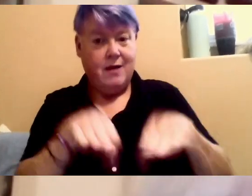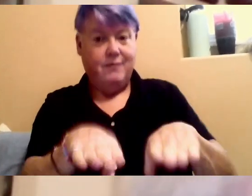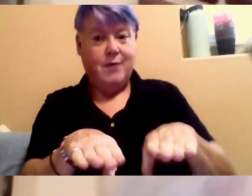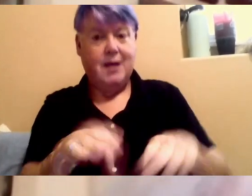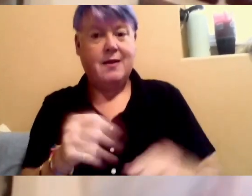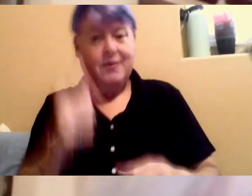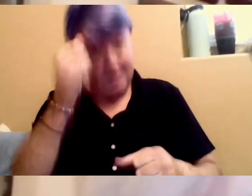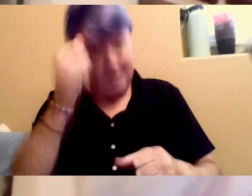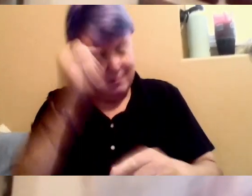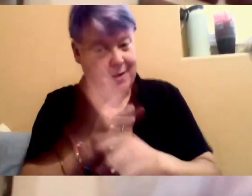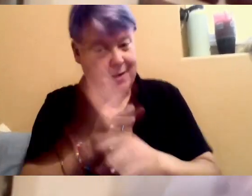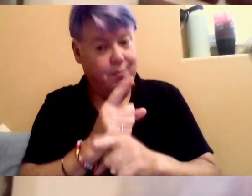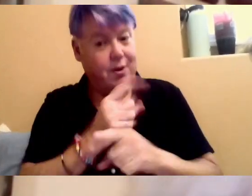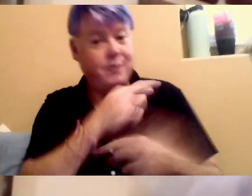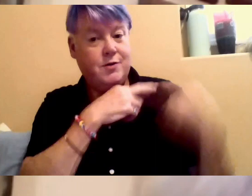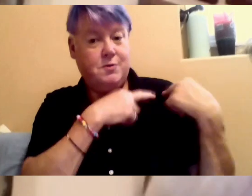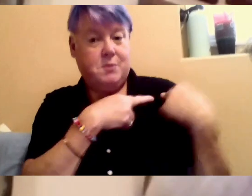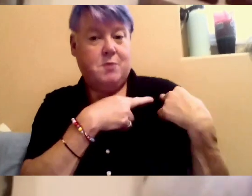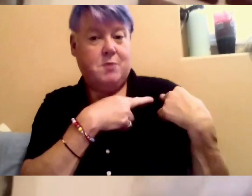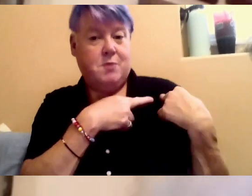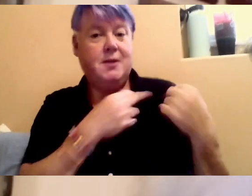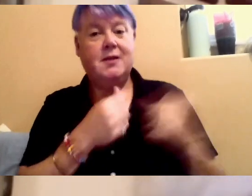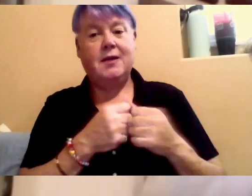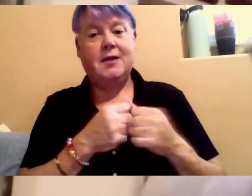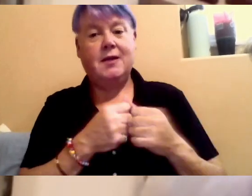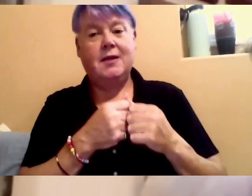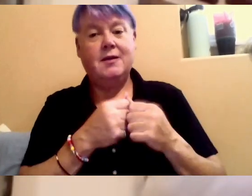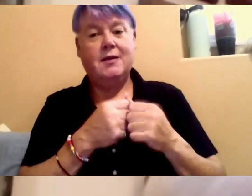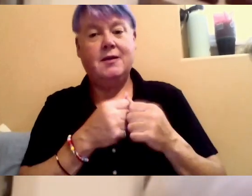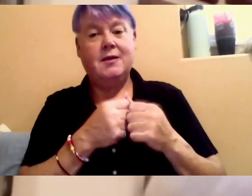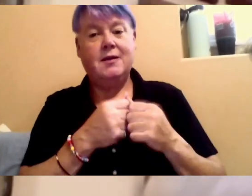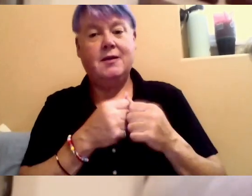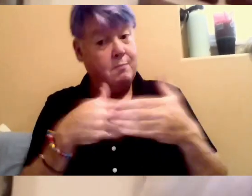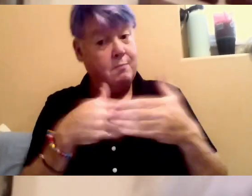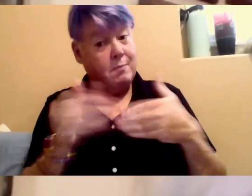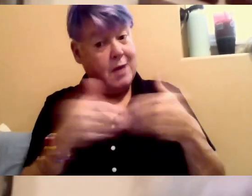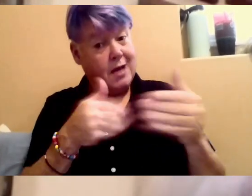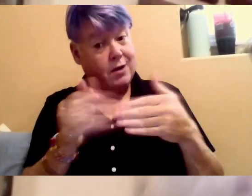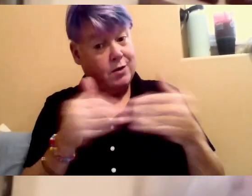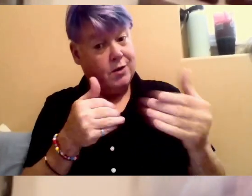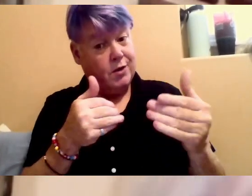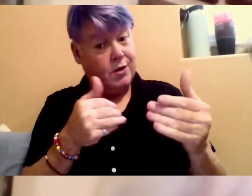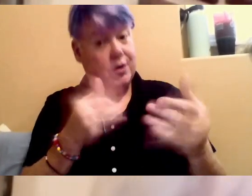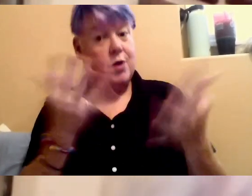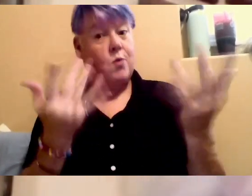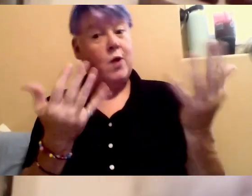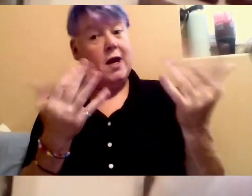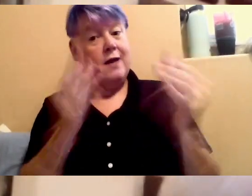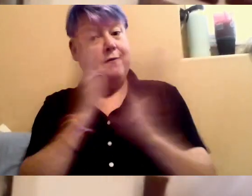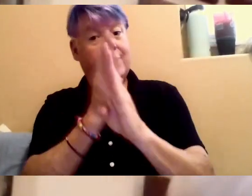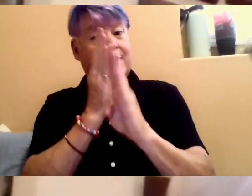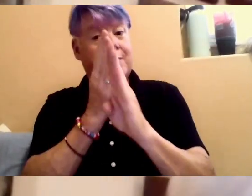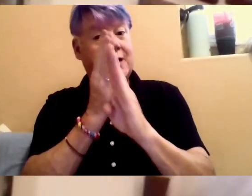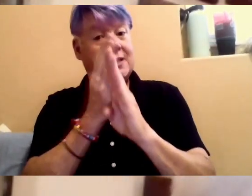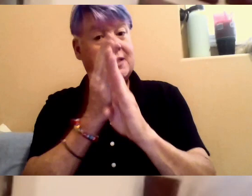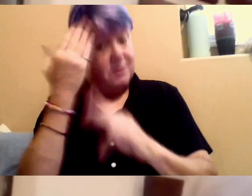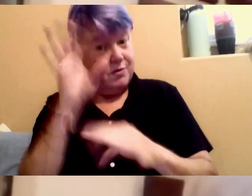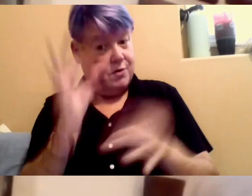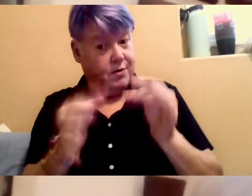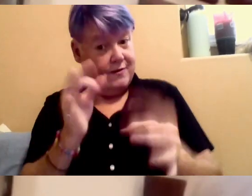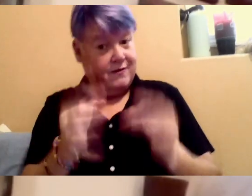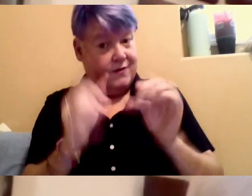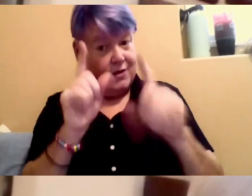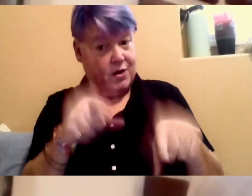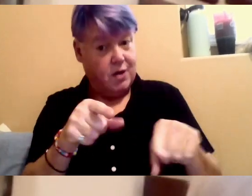brother's responsibility and so forth. The weather mattered. Waiting for the school bus, not knowing if it had gone into a ditch